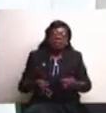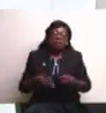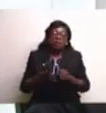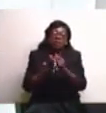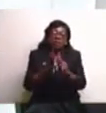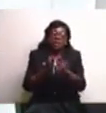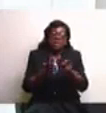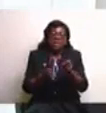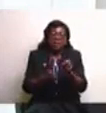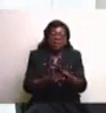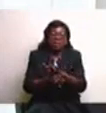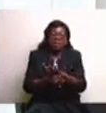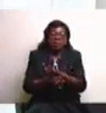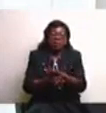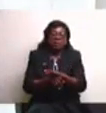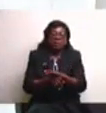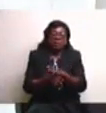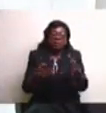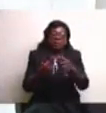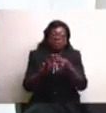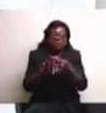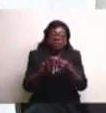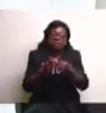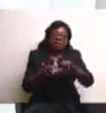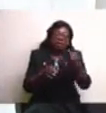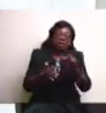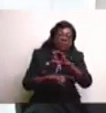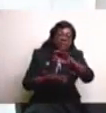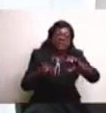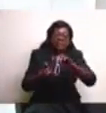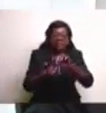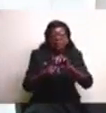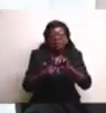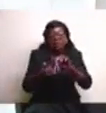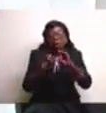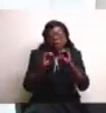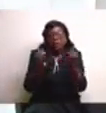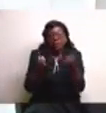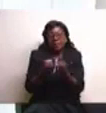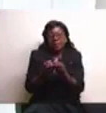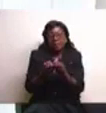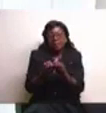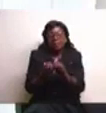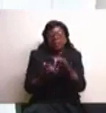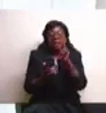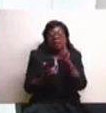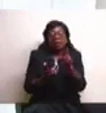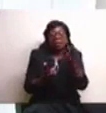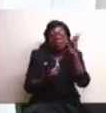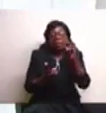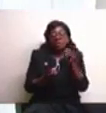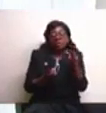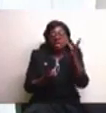associate myself in a number of fraternal and civic organizations, and one being the Lunch Bunch that I've mentioned